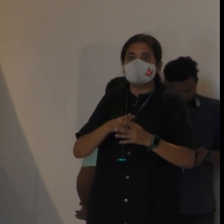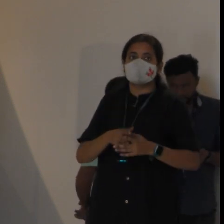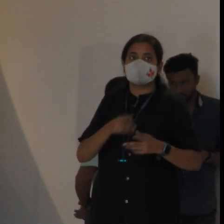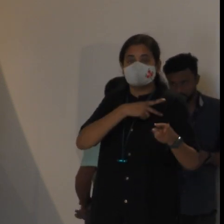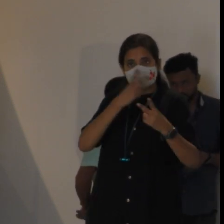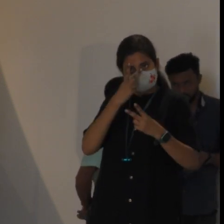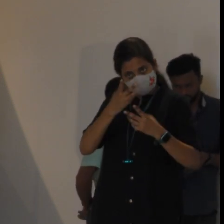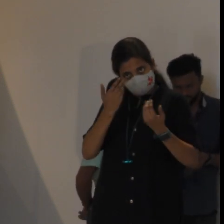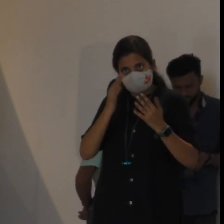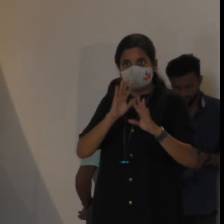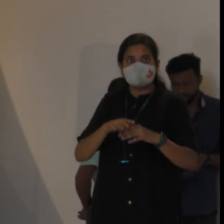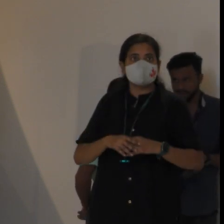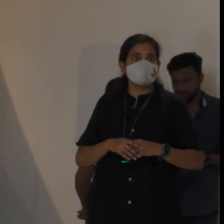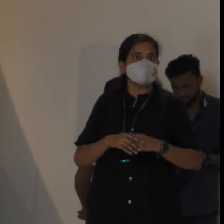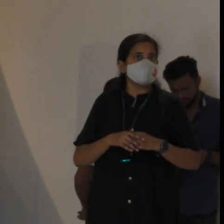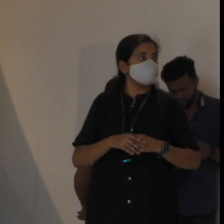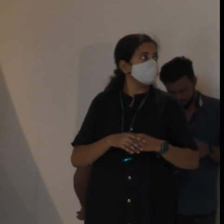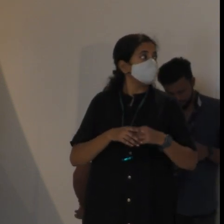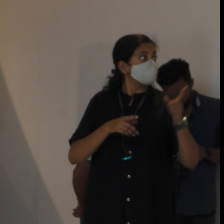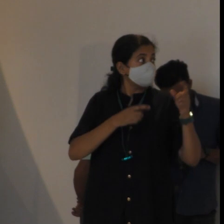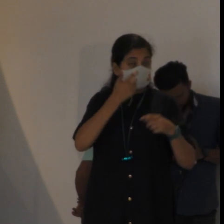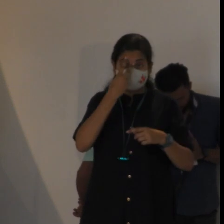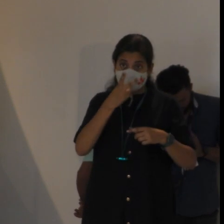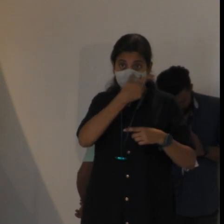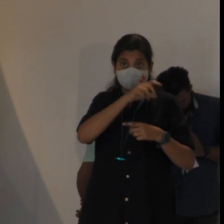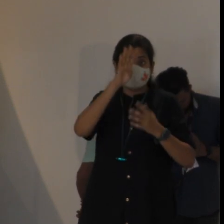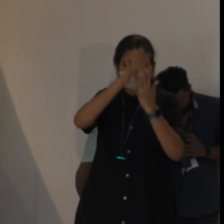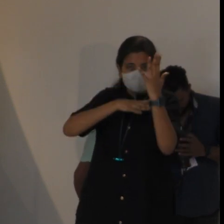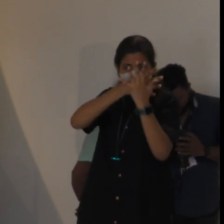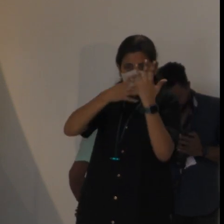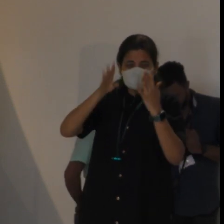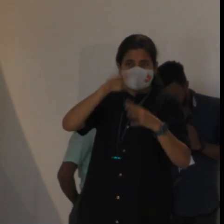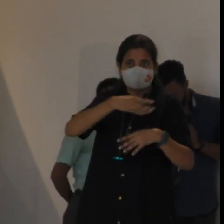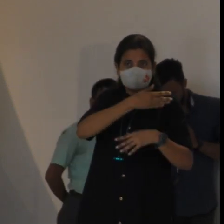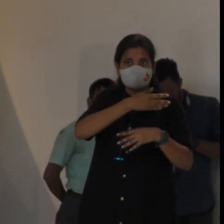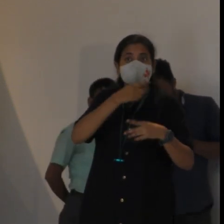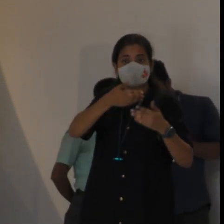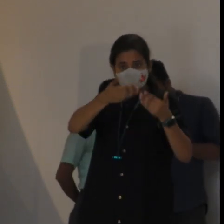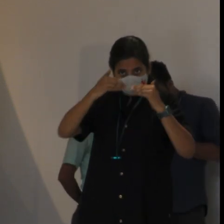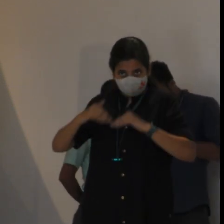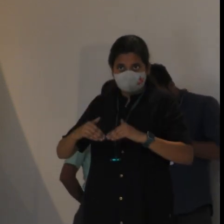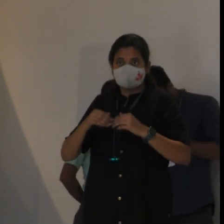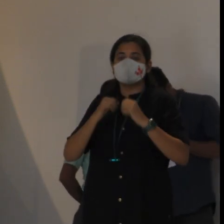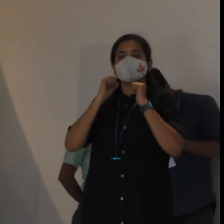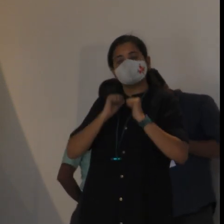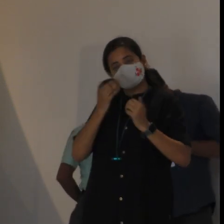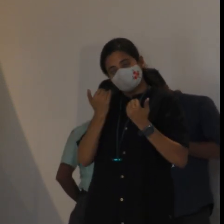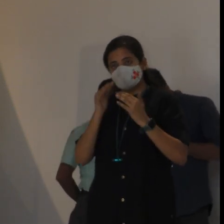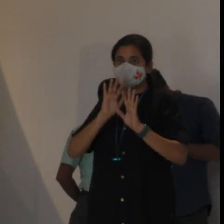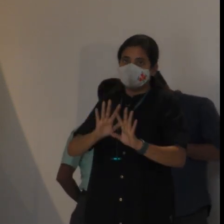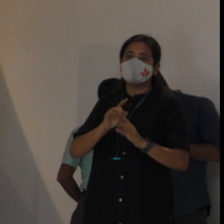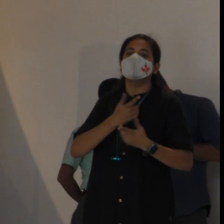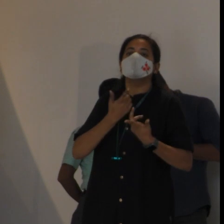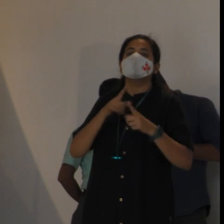to see them, which is why in this first image you will see these grills. The nuns used to sit on this side of the chapel for their prayer,